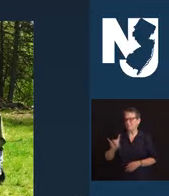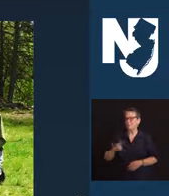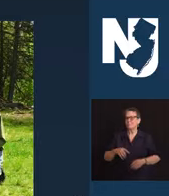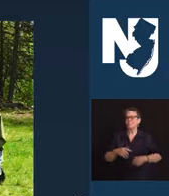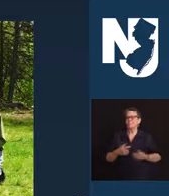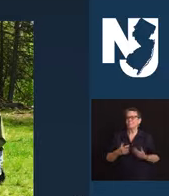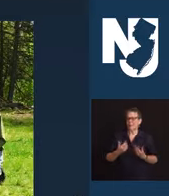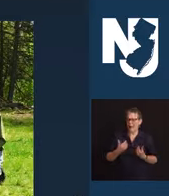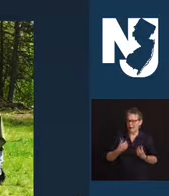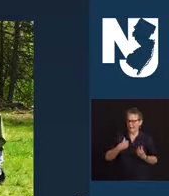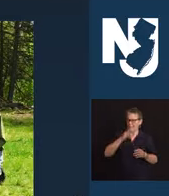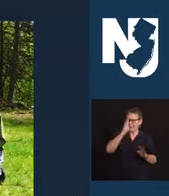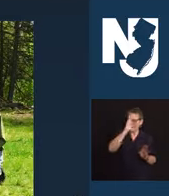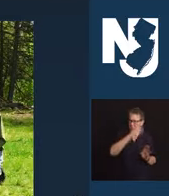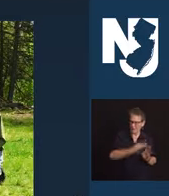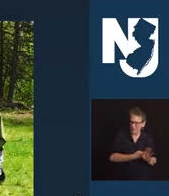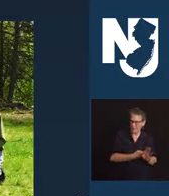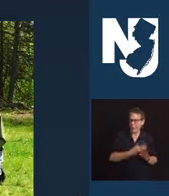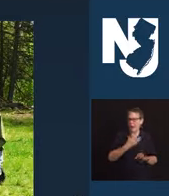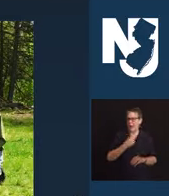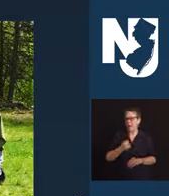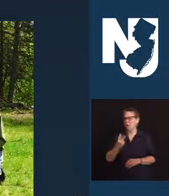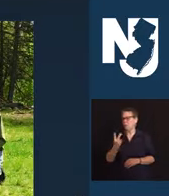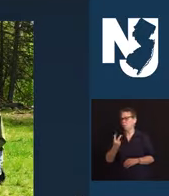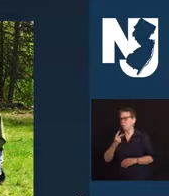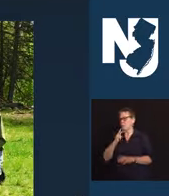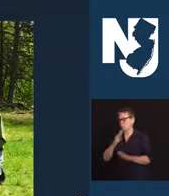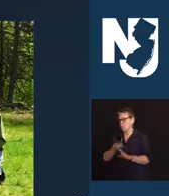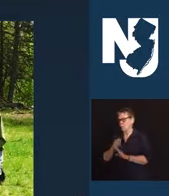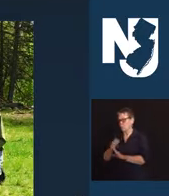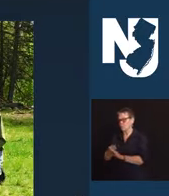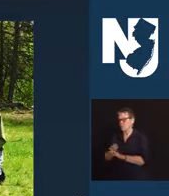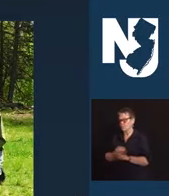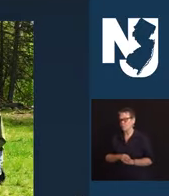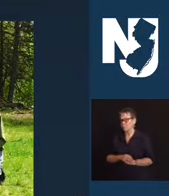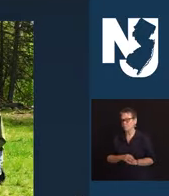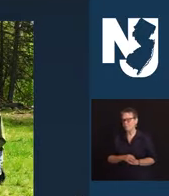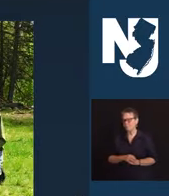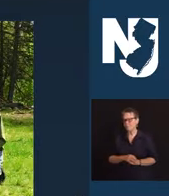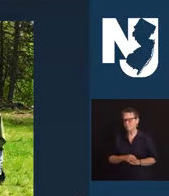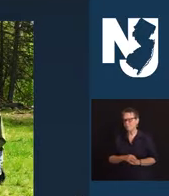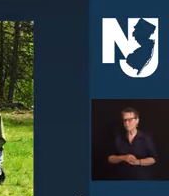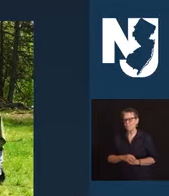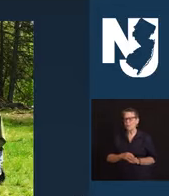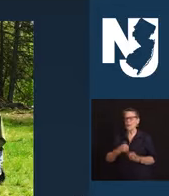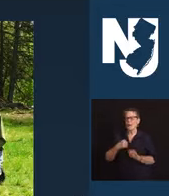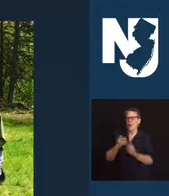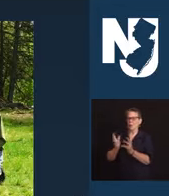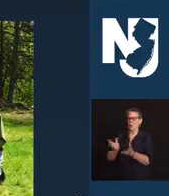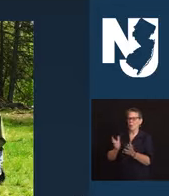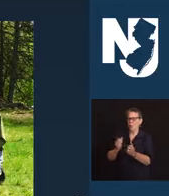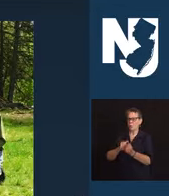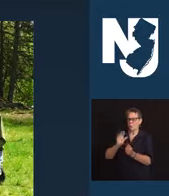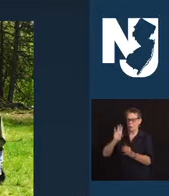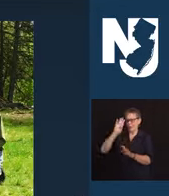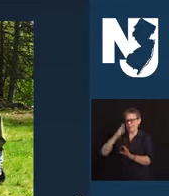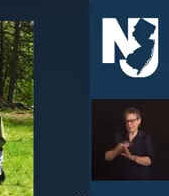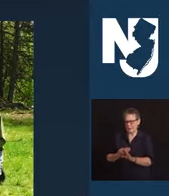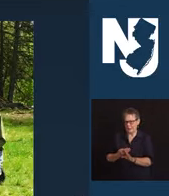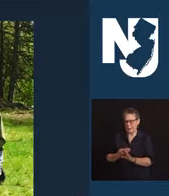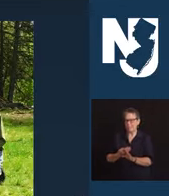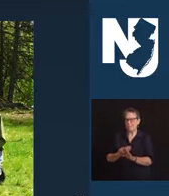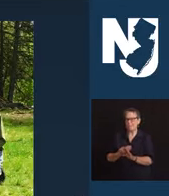Montclair, and daughters Elena in Rockland and Joyce, and I miss where Joyce lives. I had the great honor of speaking with Stuart and Elena last